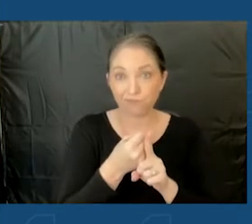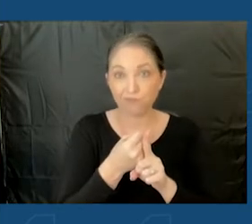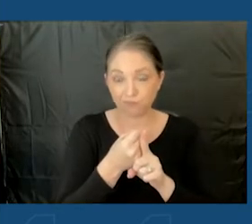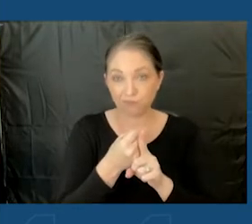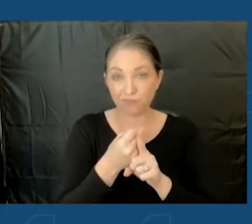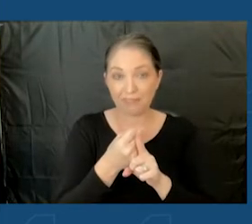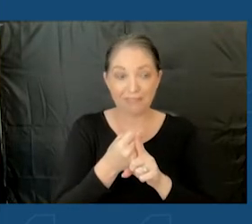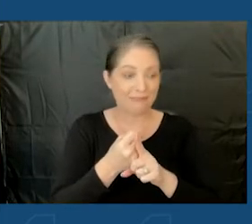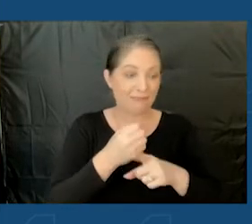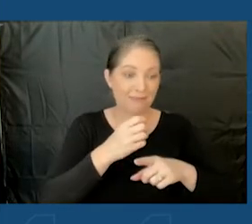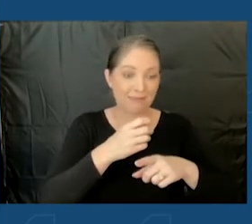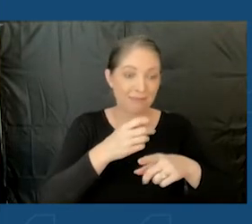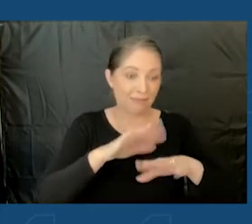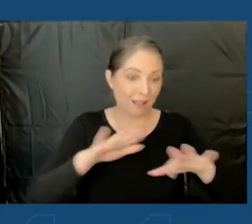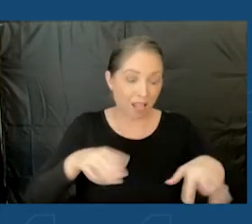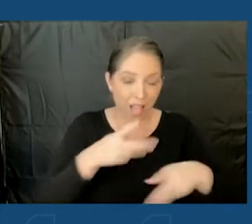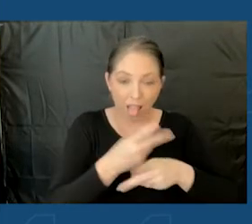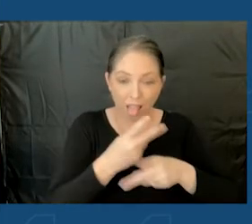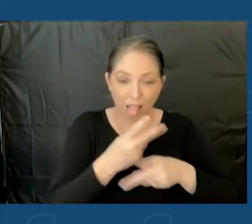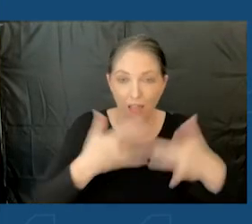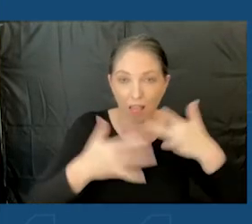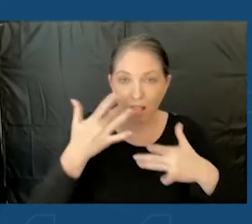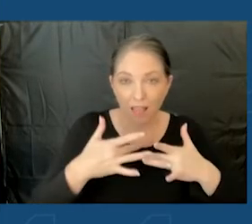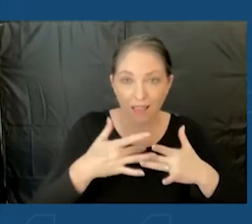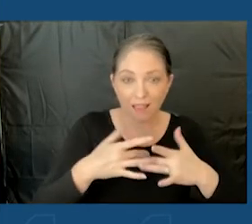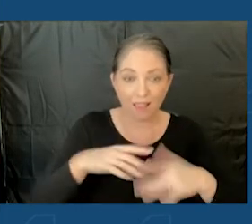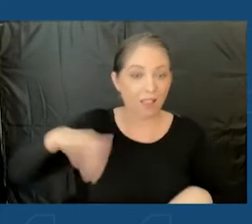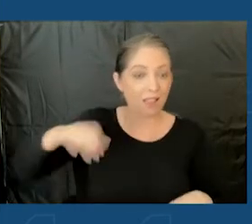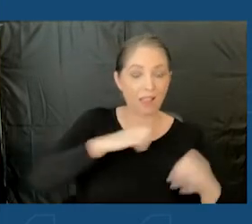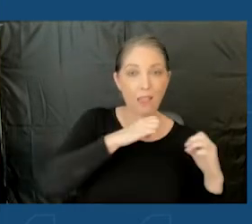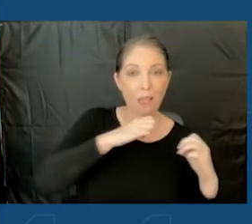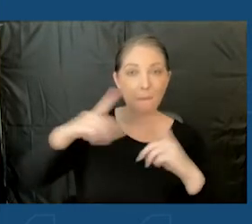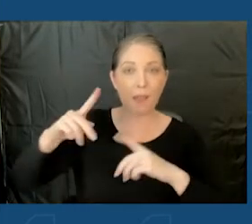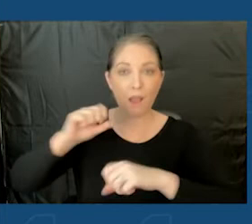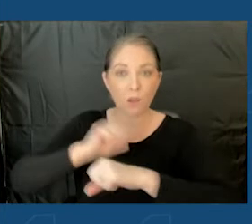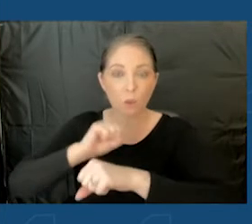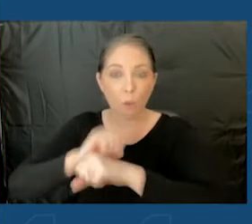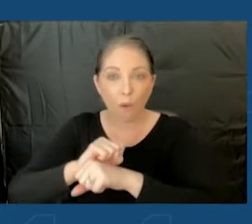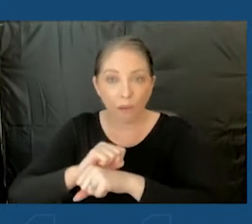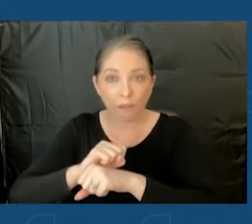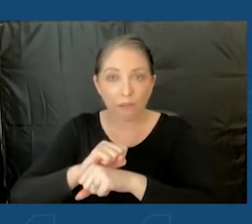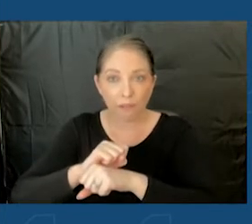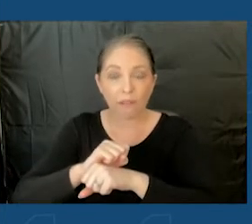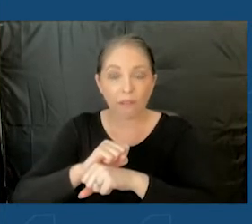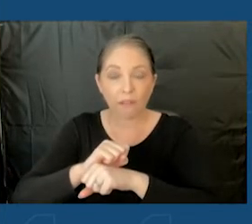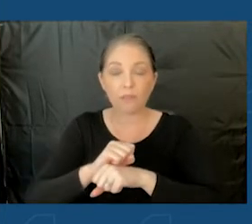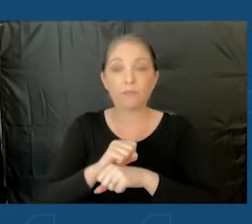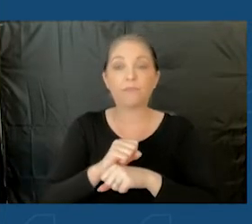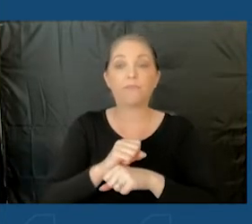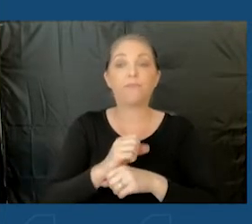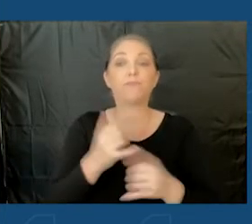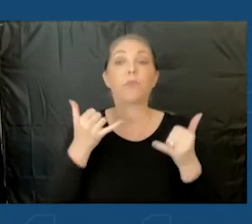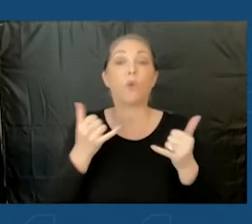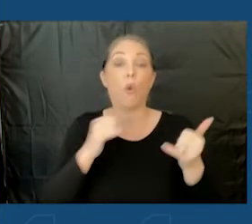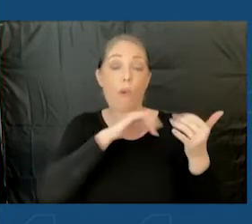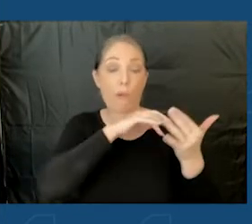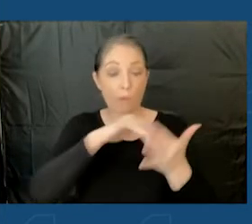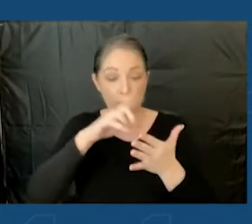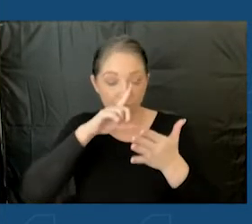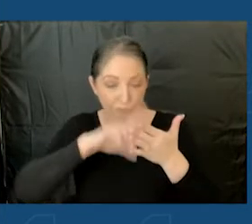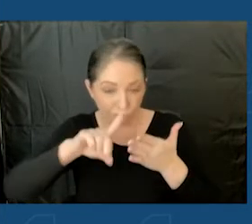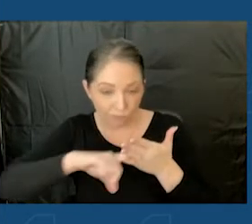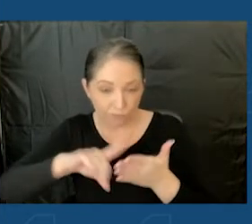to pre-pandemic levels in the workforce. Without question, current research has made it clear that increasing